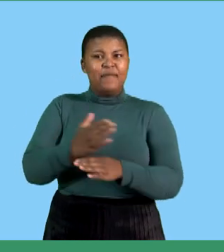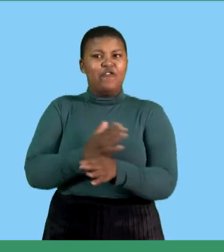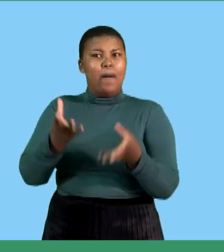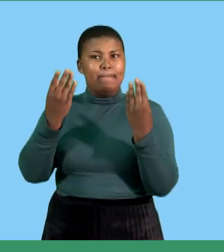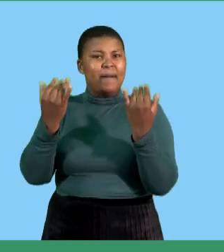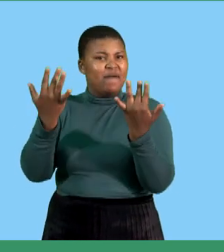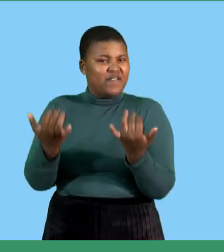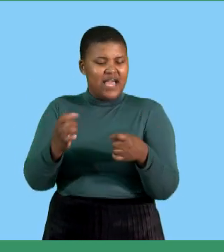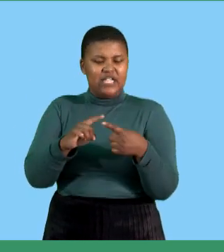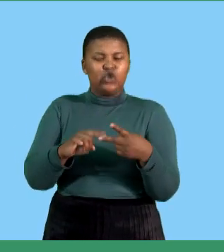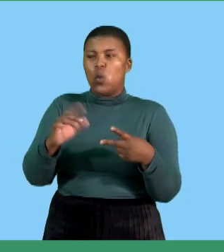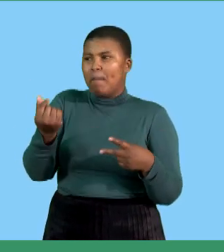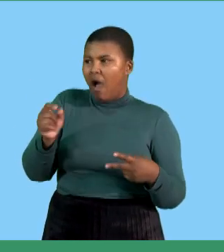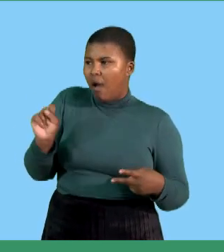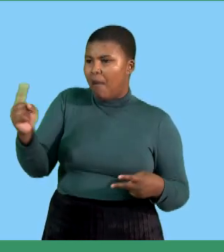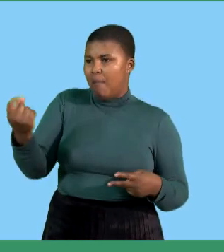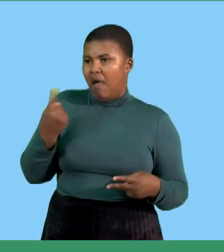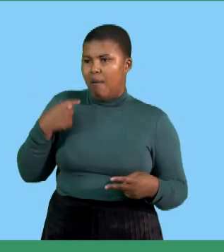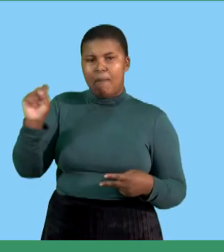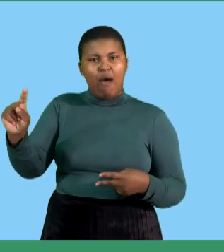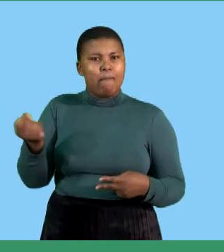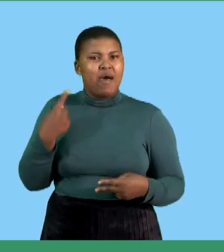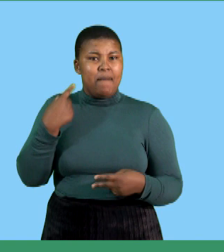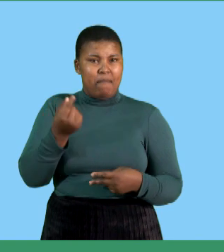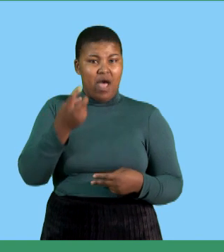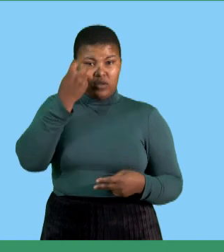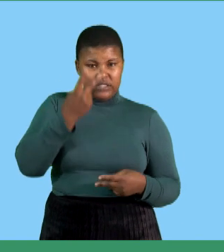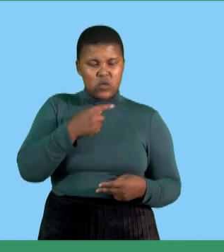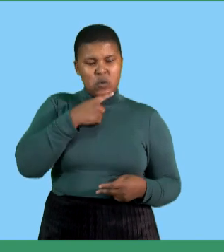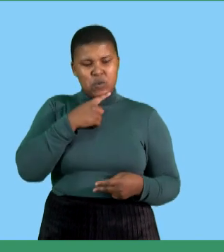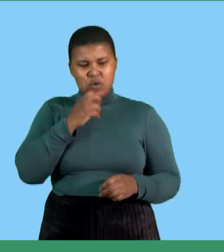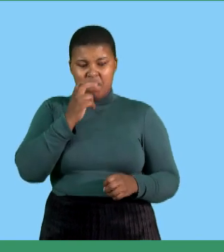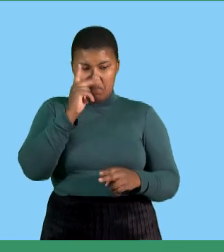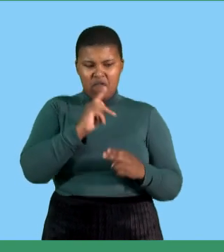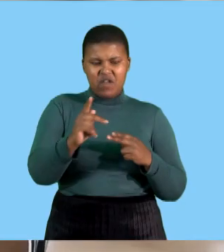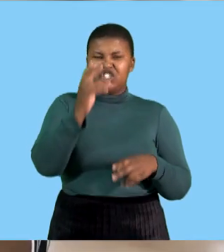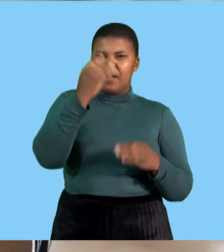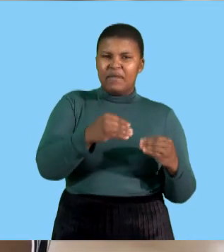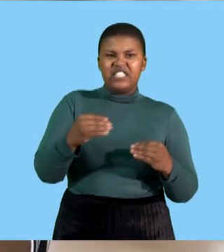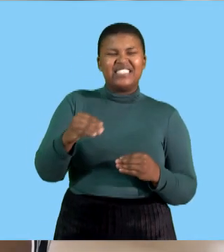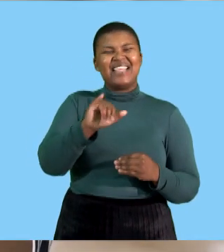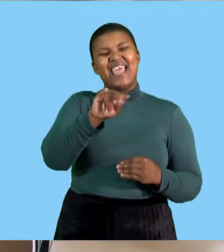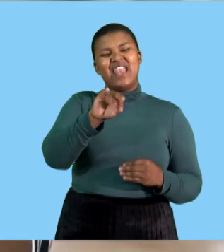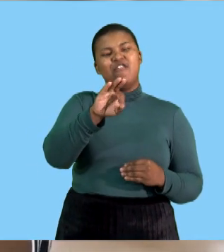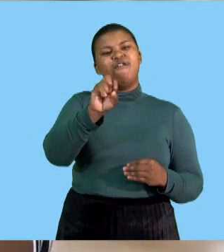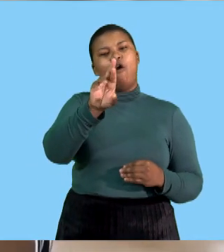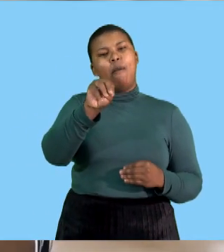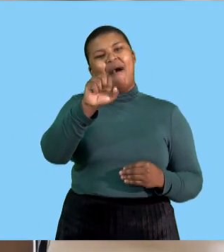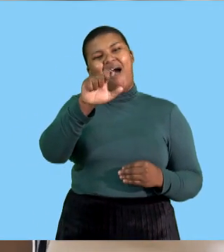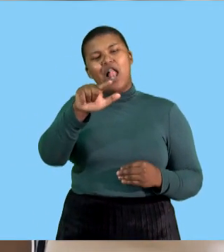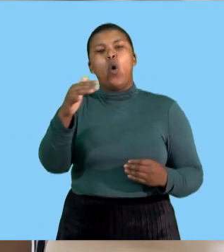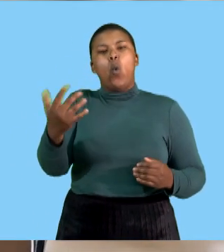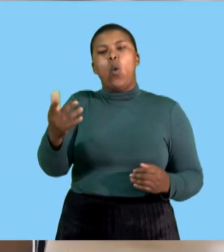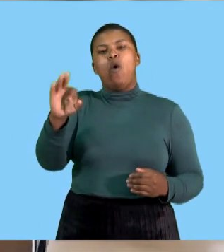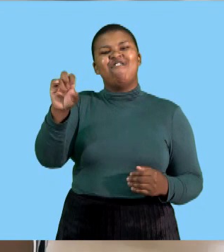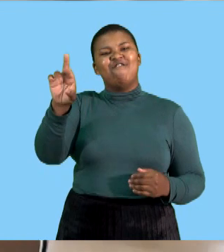start doing transactions. So that way we can tell whether this is a formal or it's an informal business. And we need to look at your